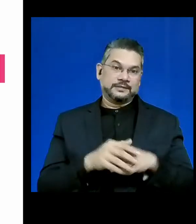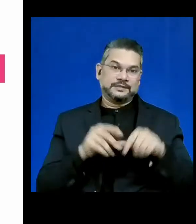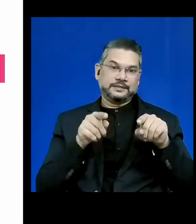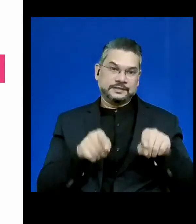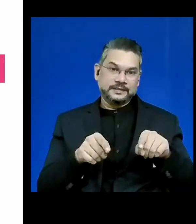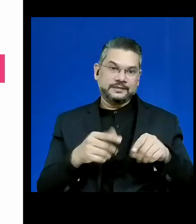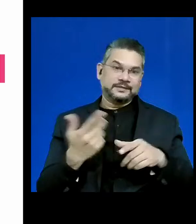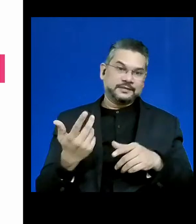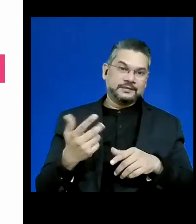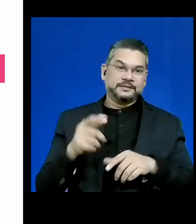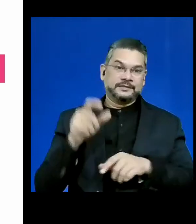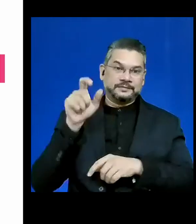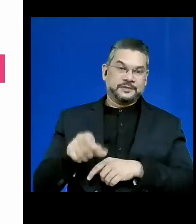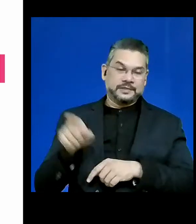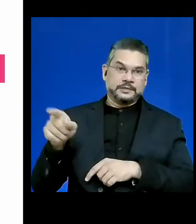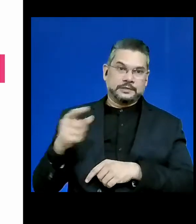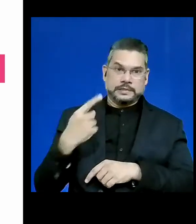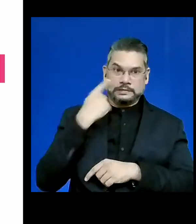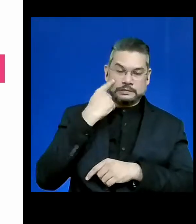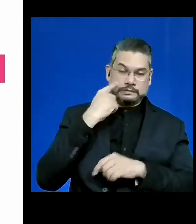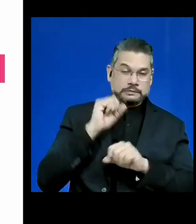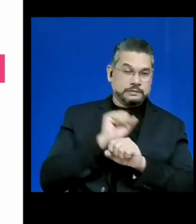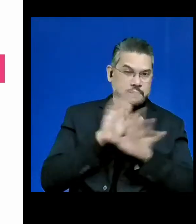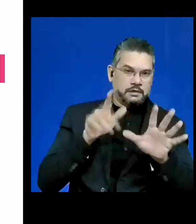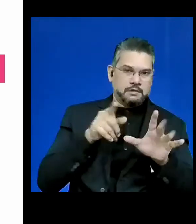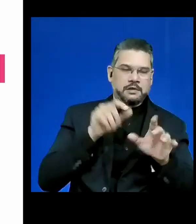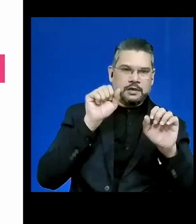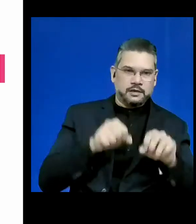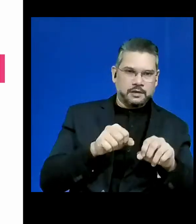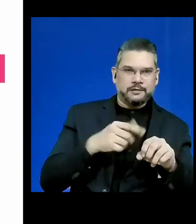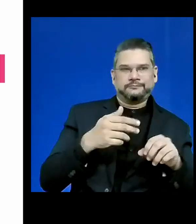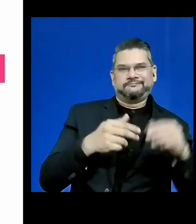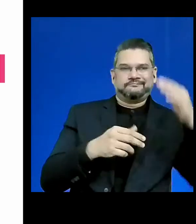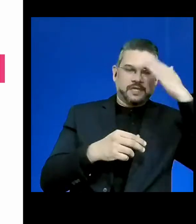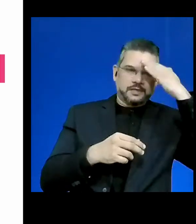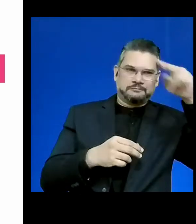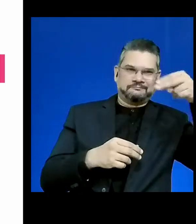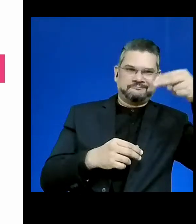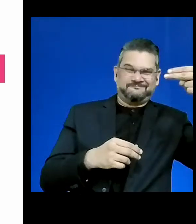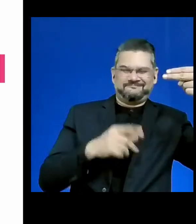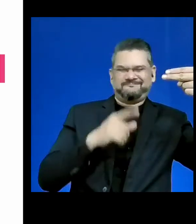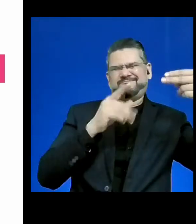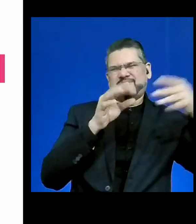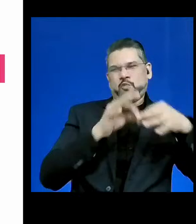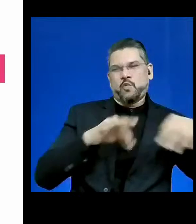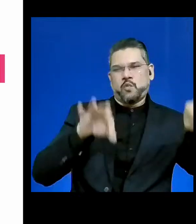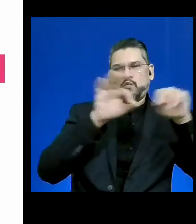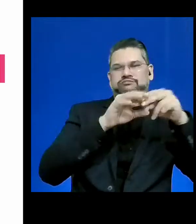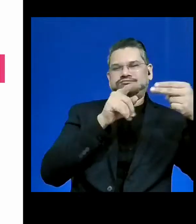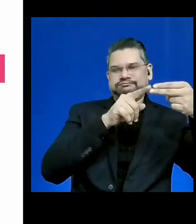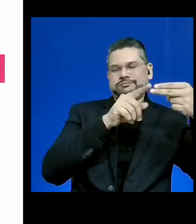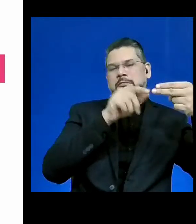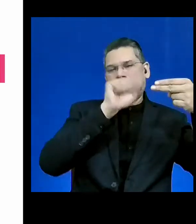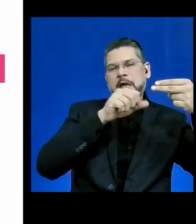on a web page to get to where they want to go. Headings are very, very important in